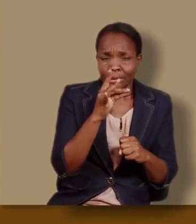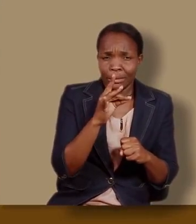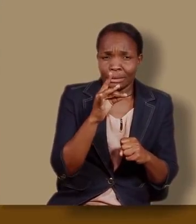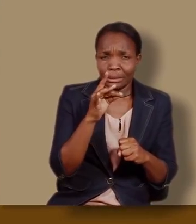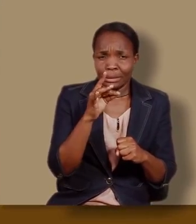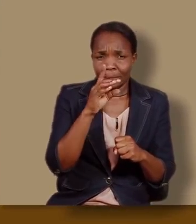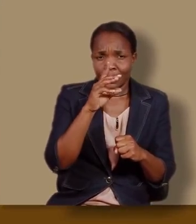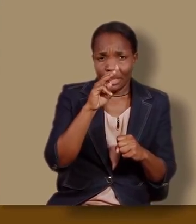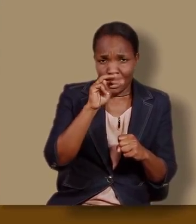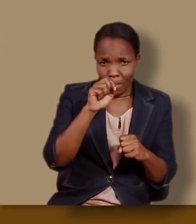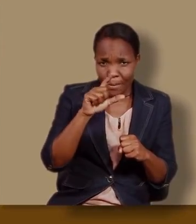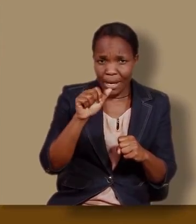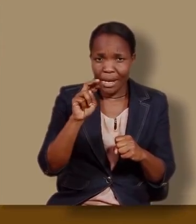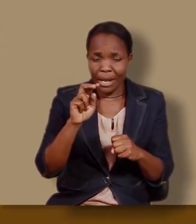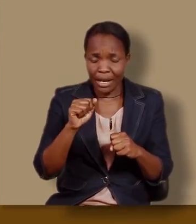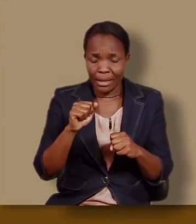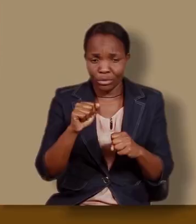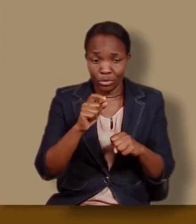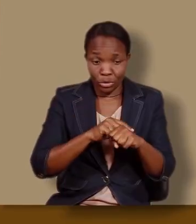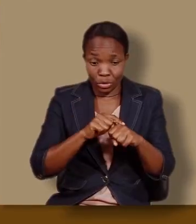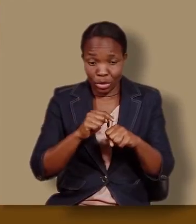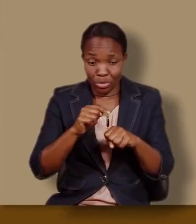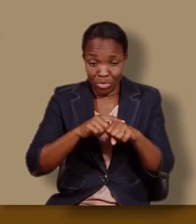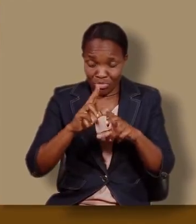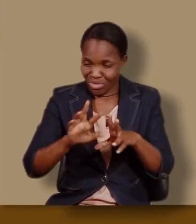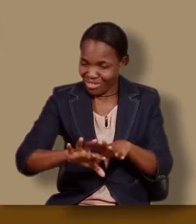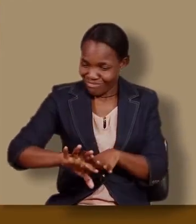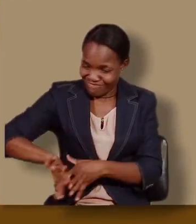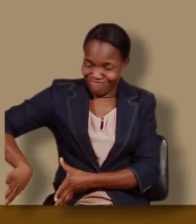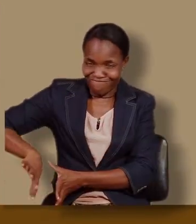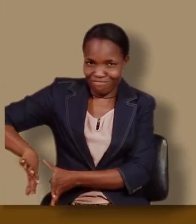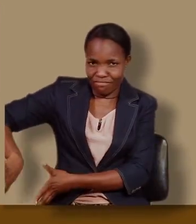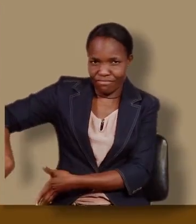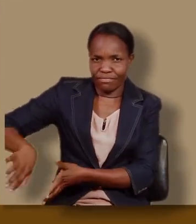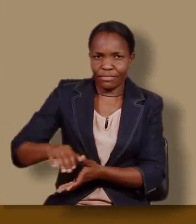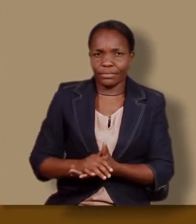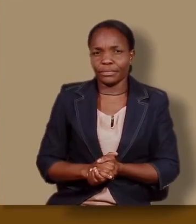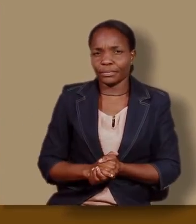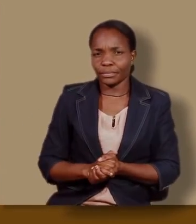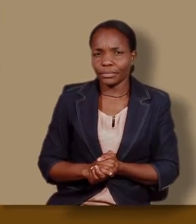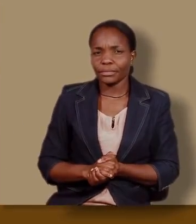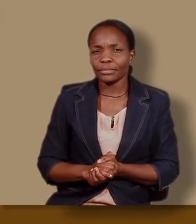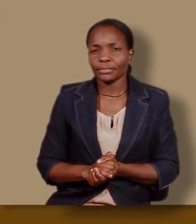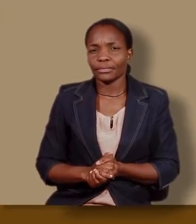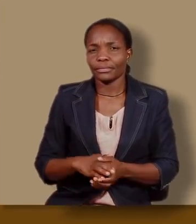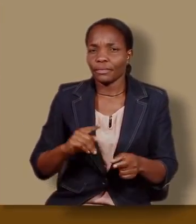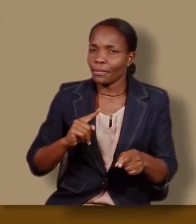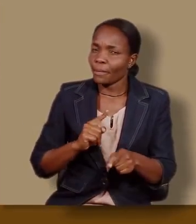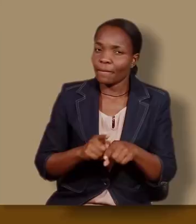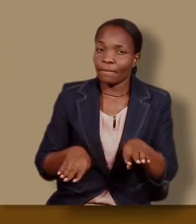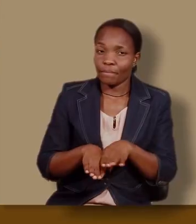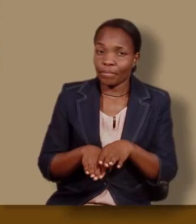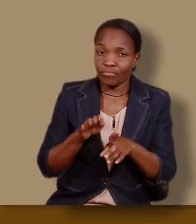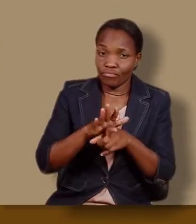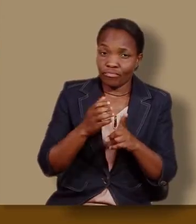outside the political scene. The first campaign was made based on open racism and white unity. The